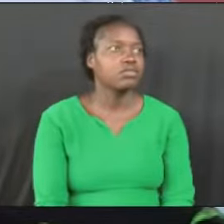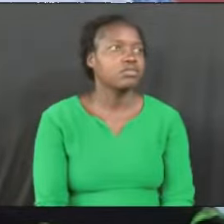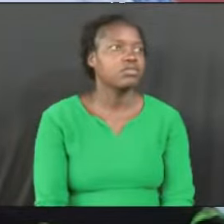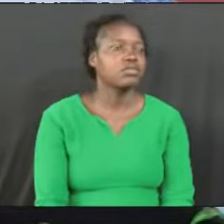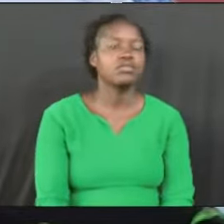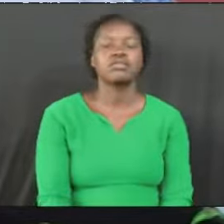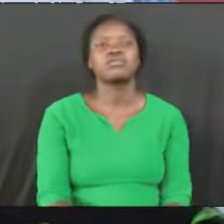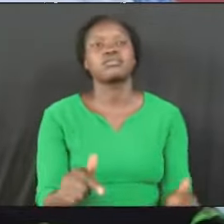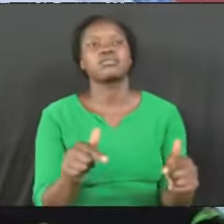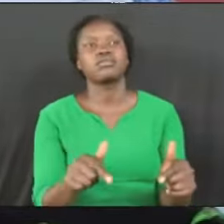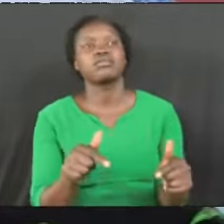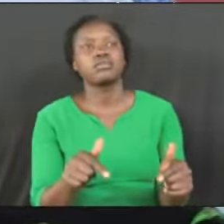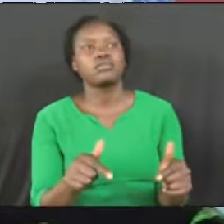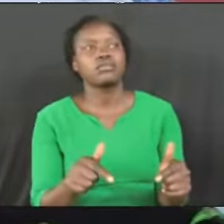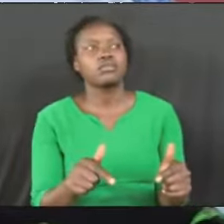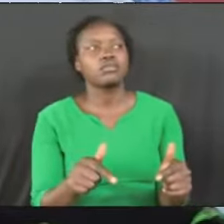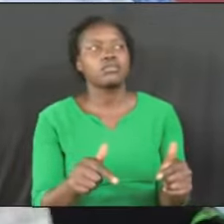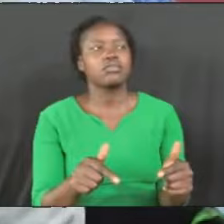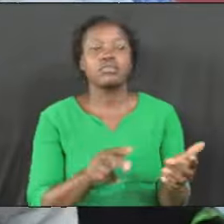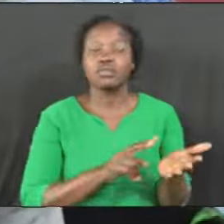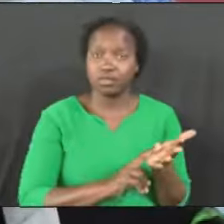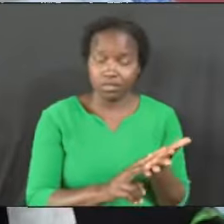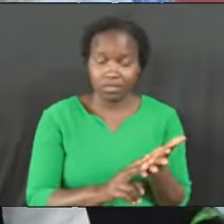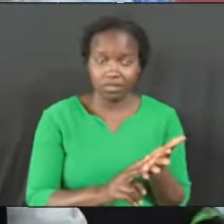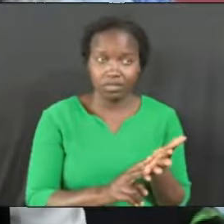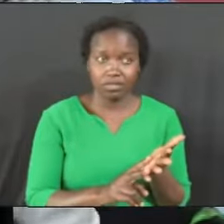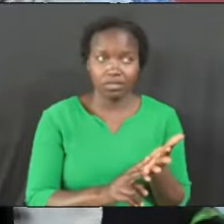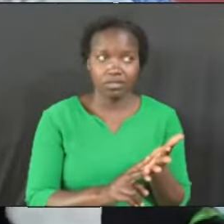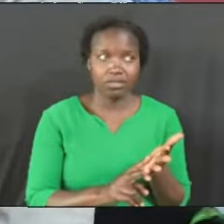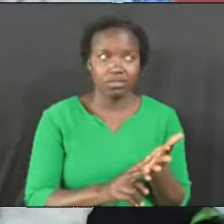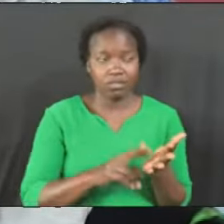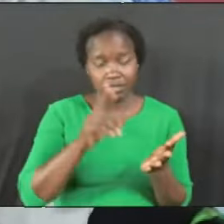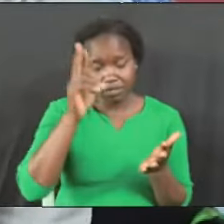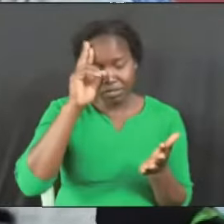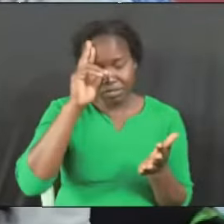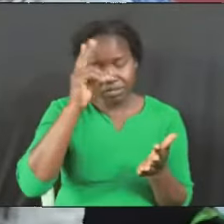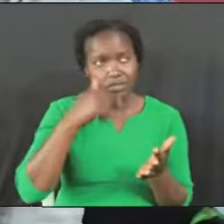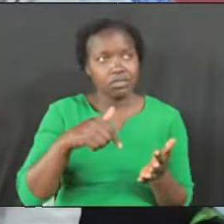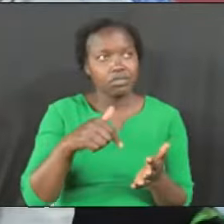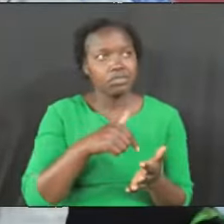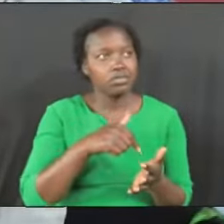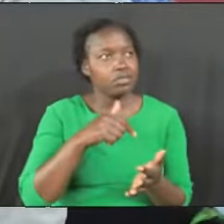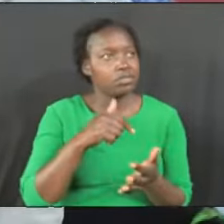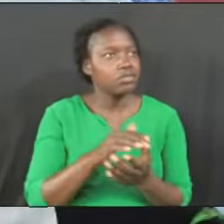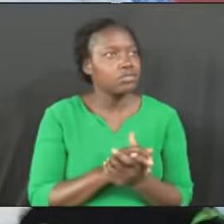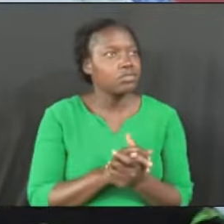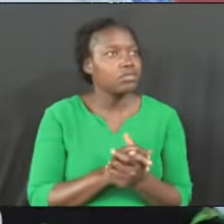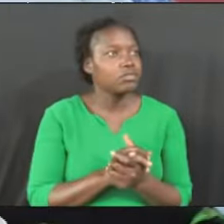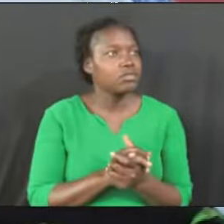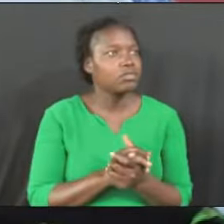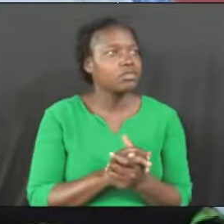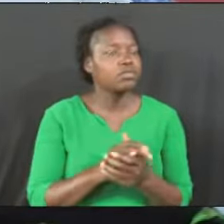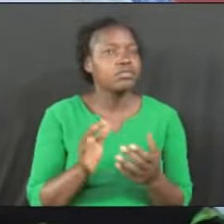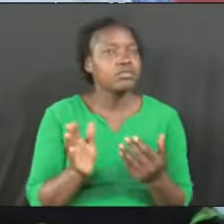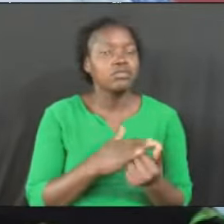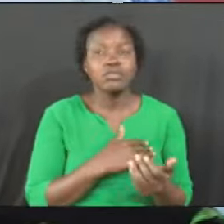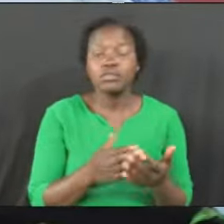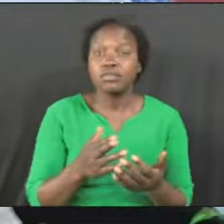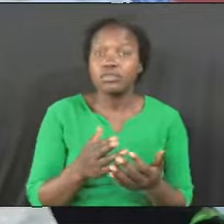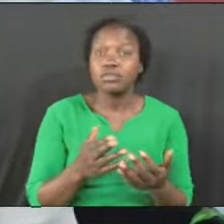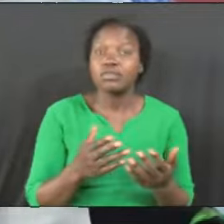This profound text reminds us that no matter who you